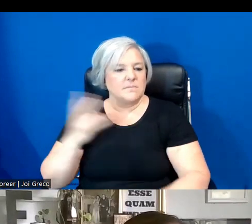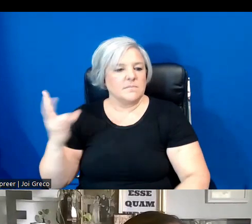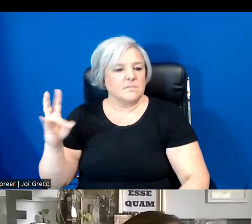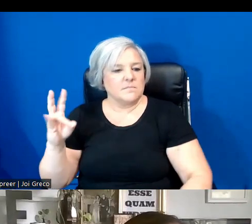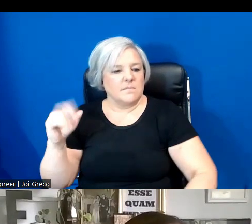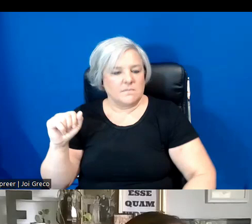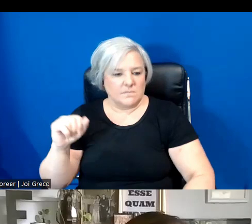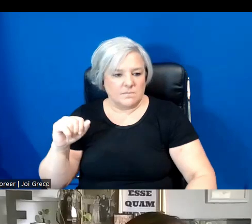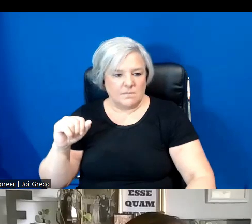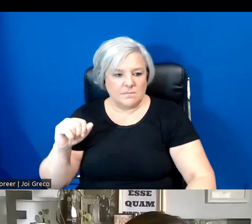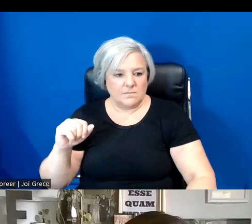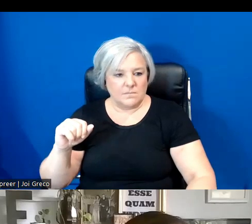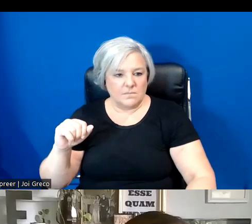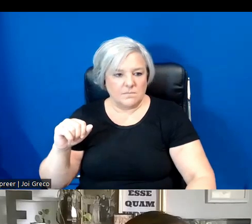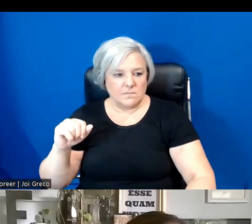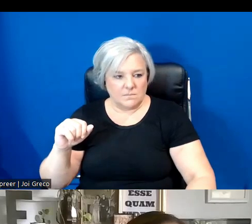Perfect.